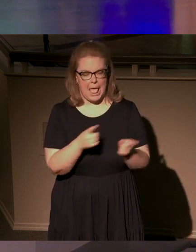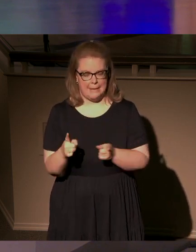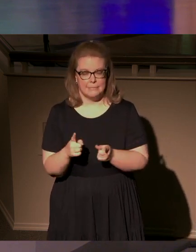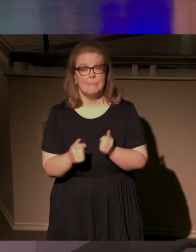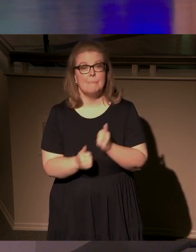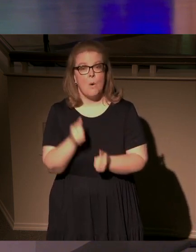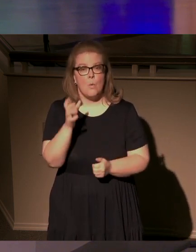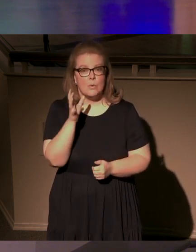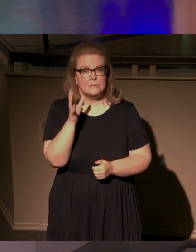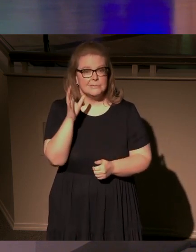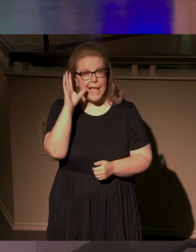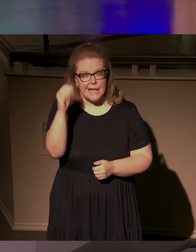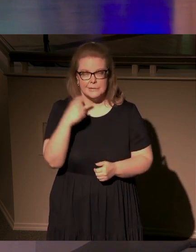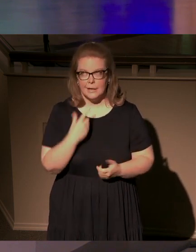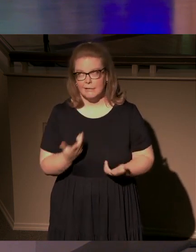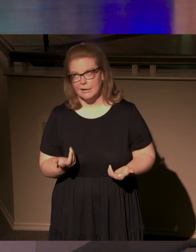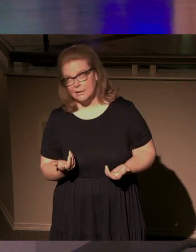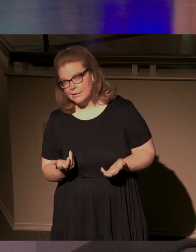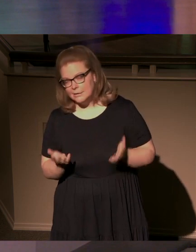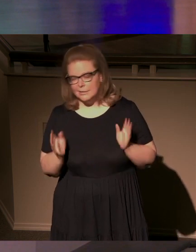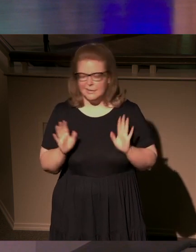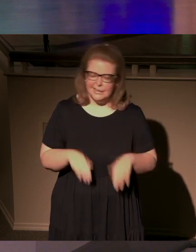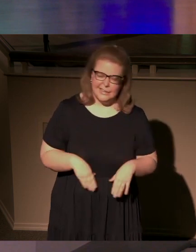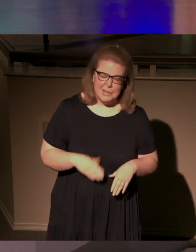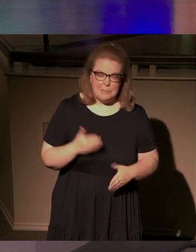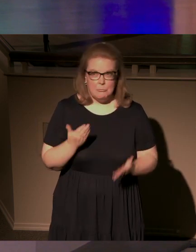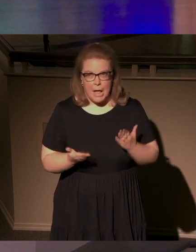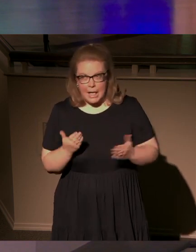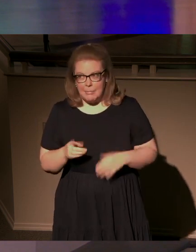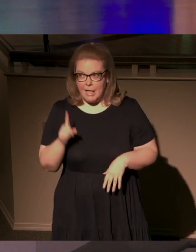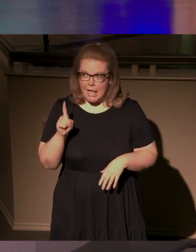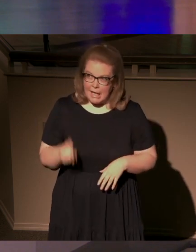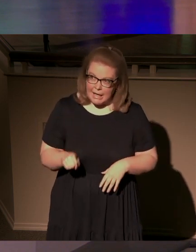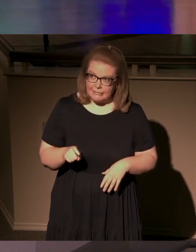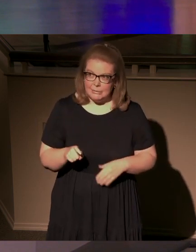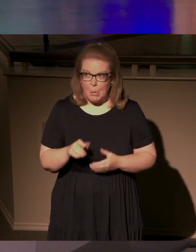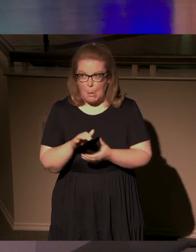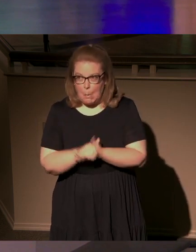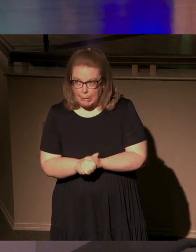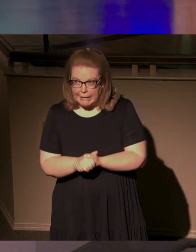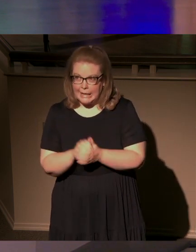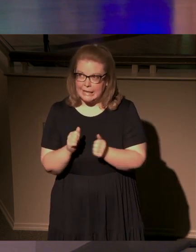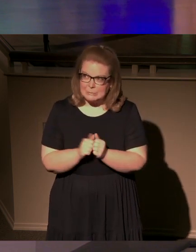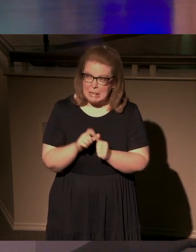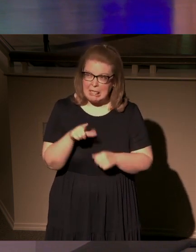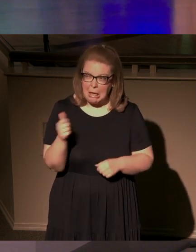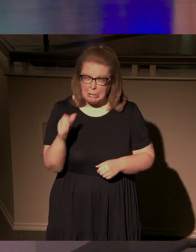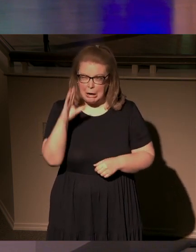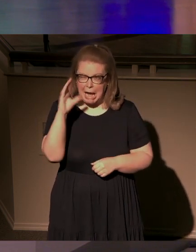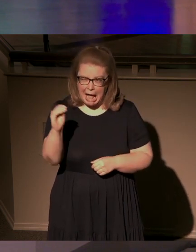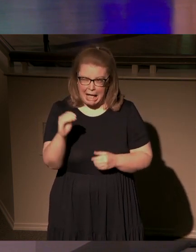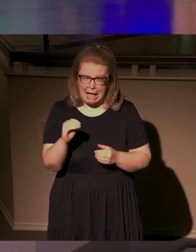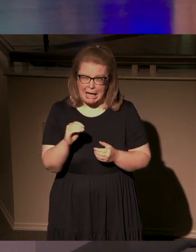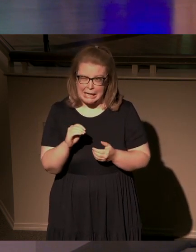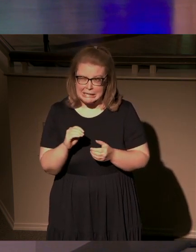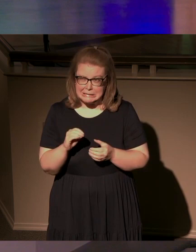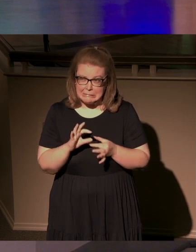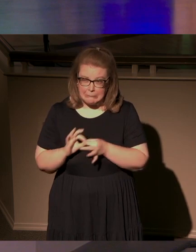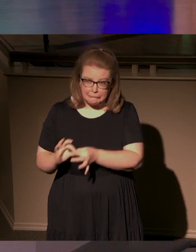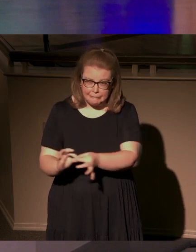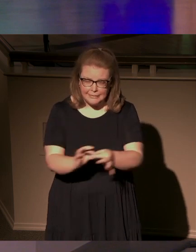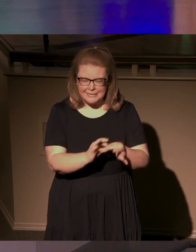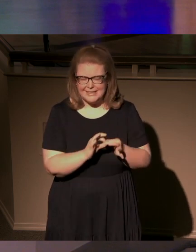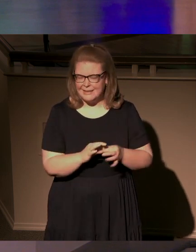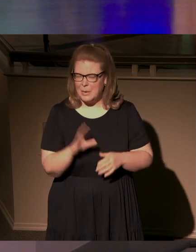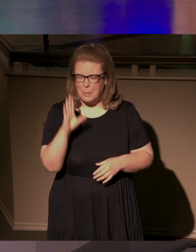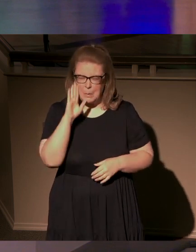guys are like, you know what, we're probably going to have to hold hands with other dudes at some point, and